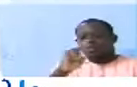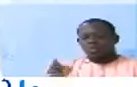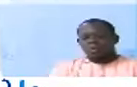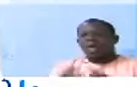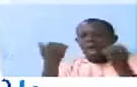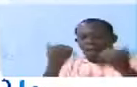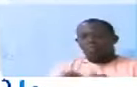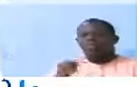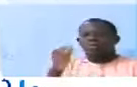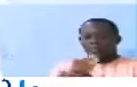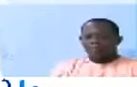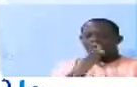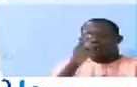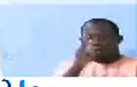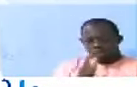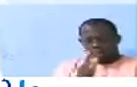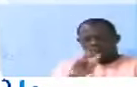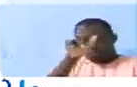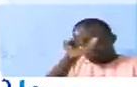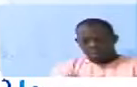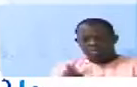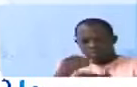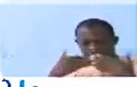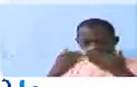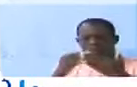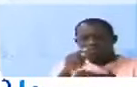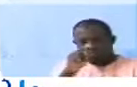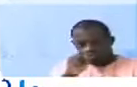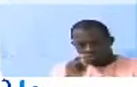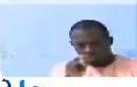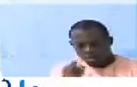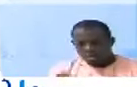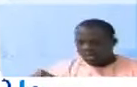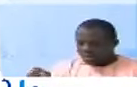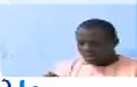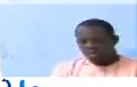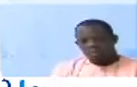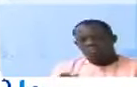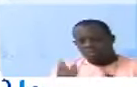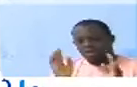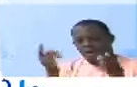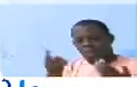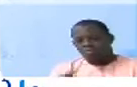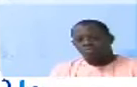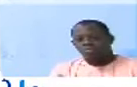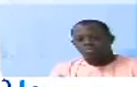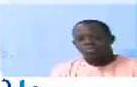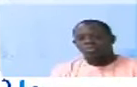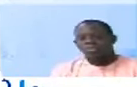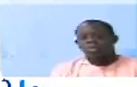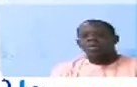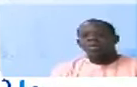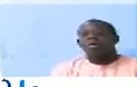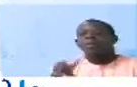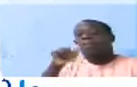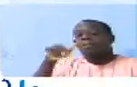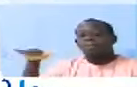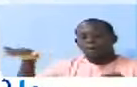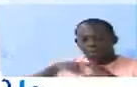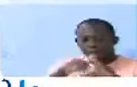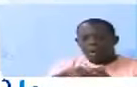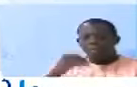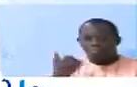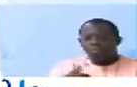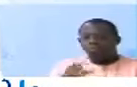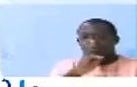the previous witnesses said. Yes, just as the previous witnesses said. Yes, he was among the people